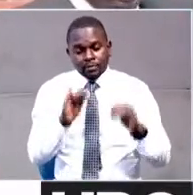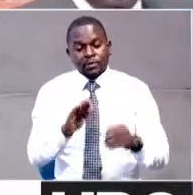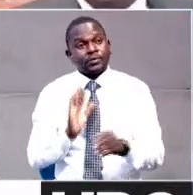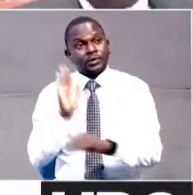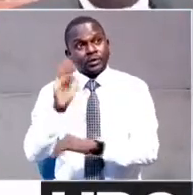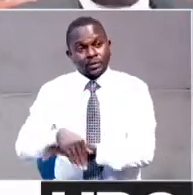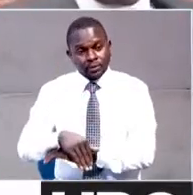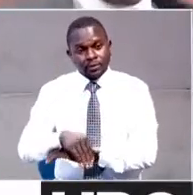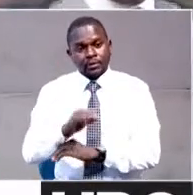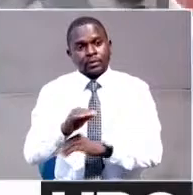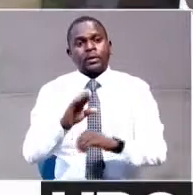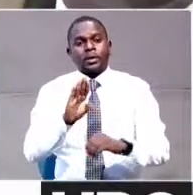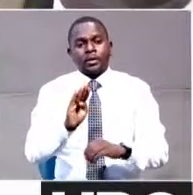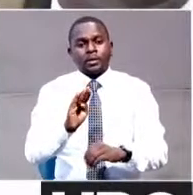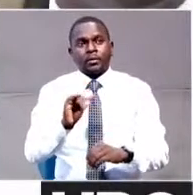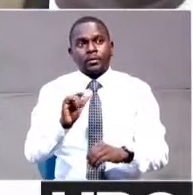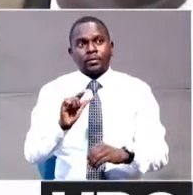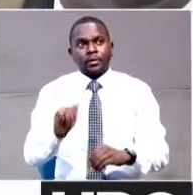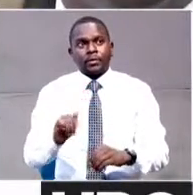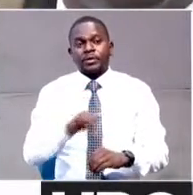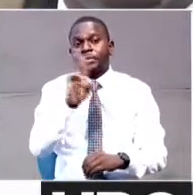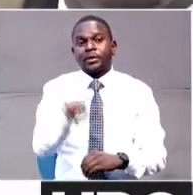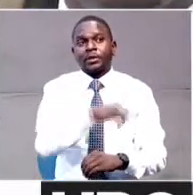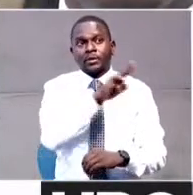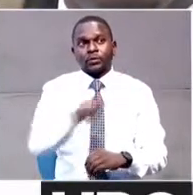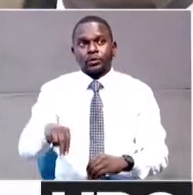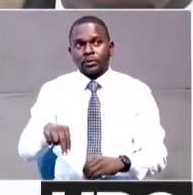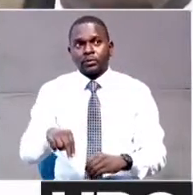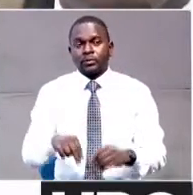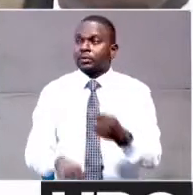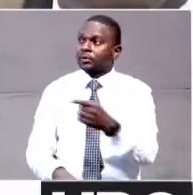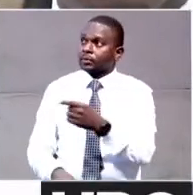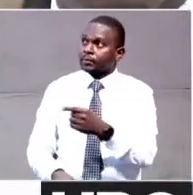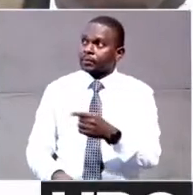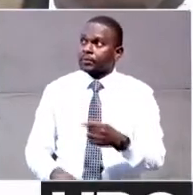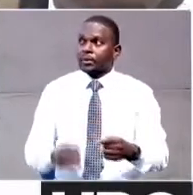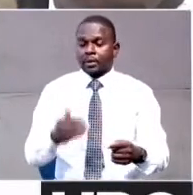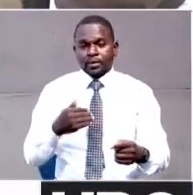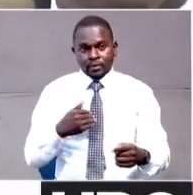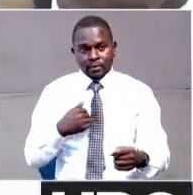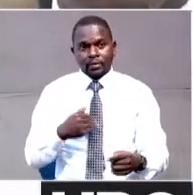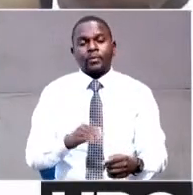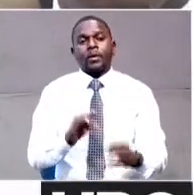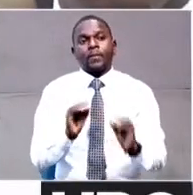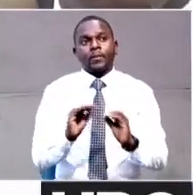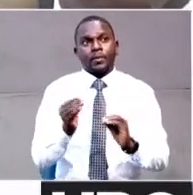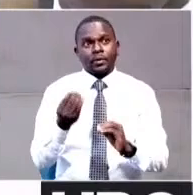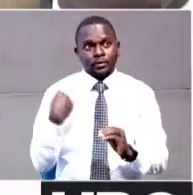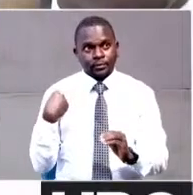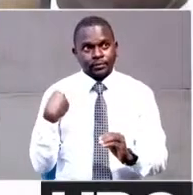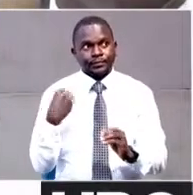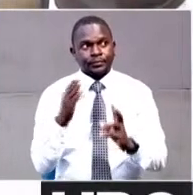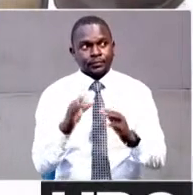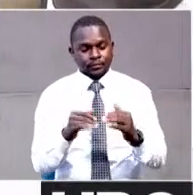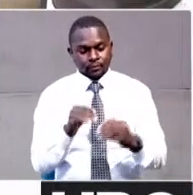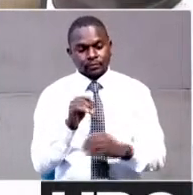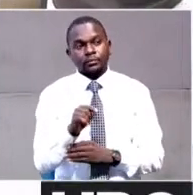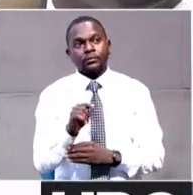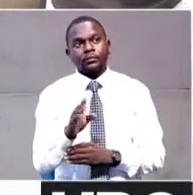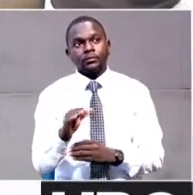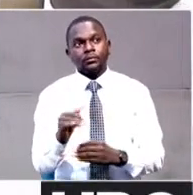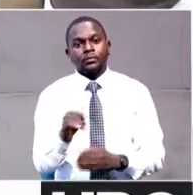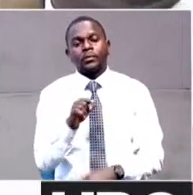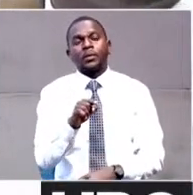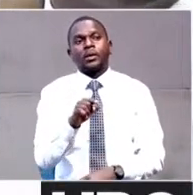challenged. Even that bail has to be nullified. I've seen that my brother Malema Bidizi may not be interested in this case. If